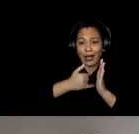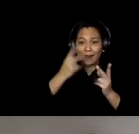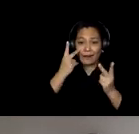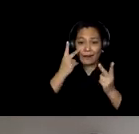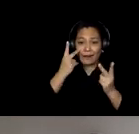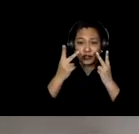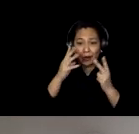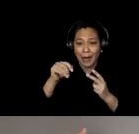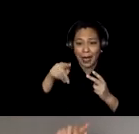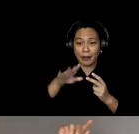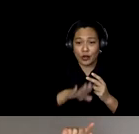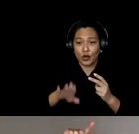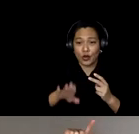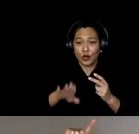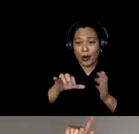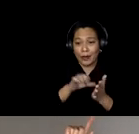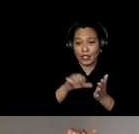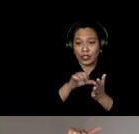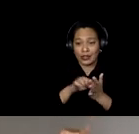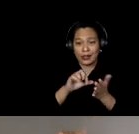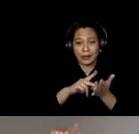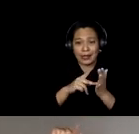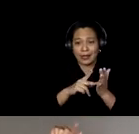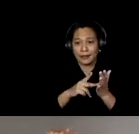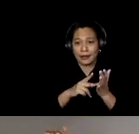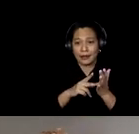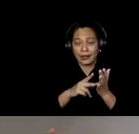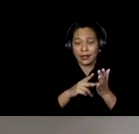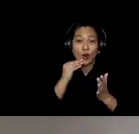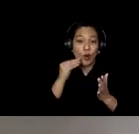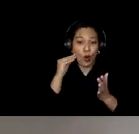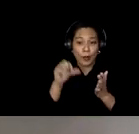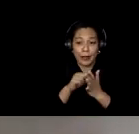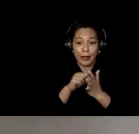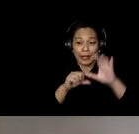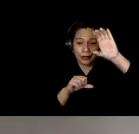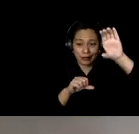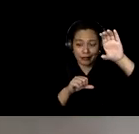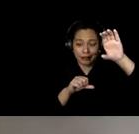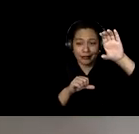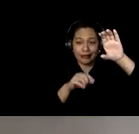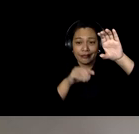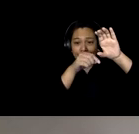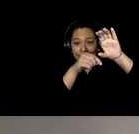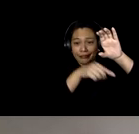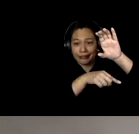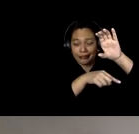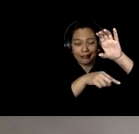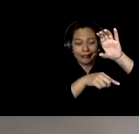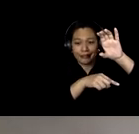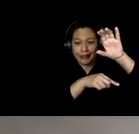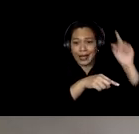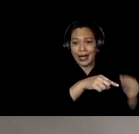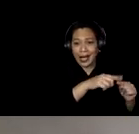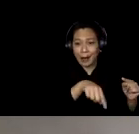on your website. So you'd have like, for example, the home page up top, maybe you have like an about